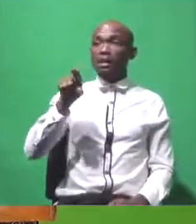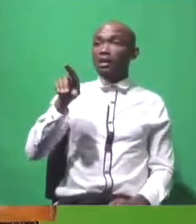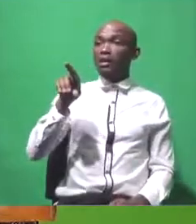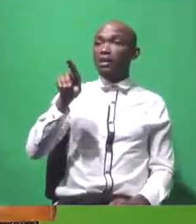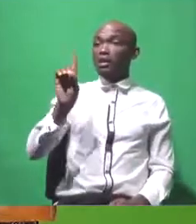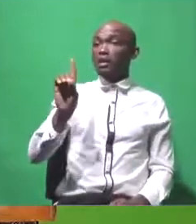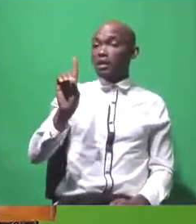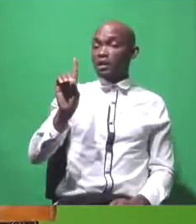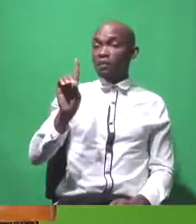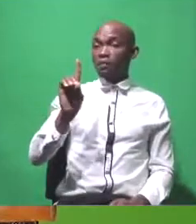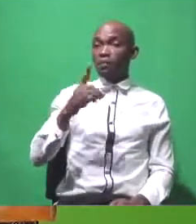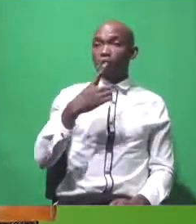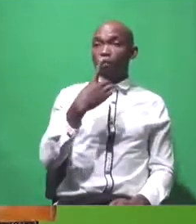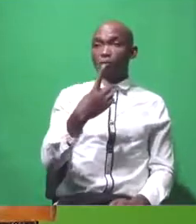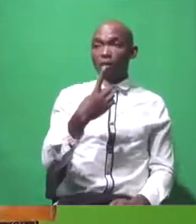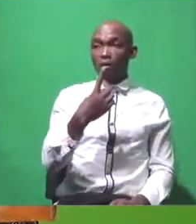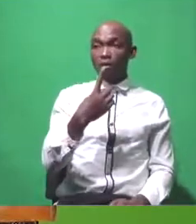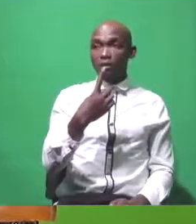BD